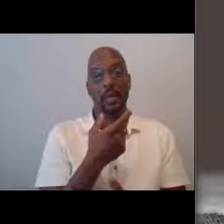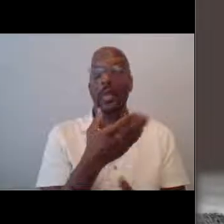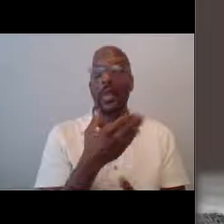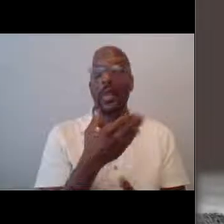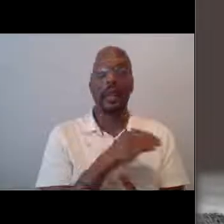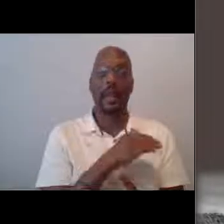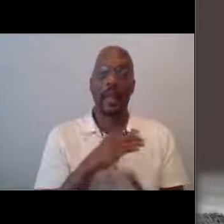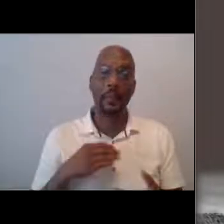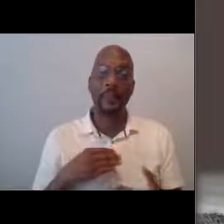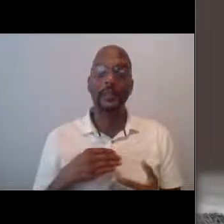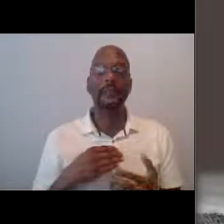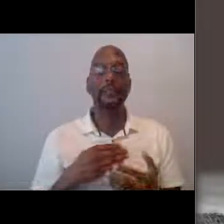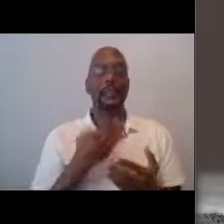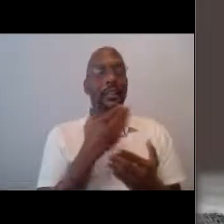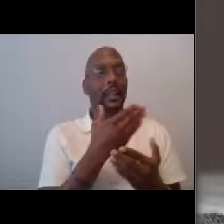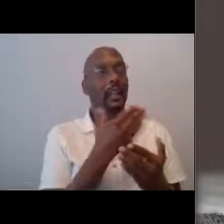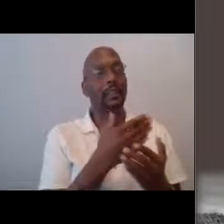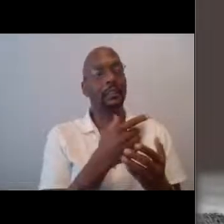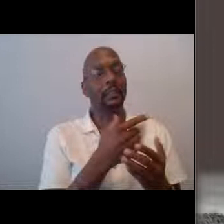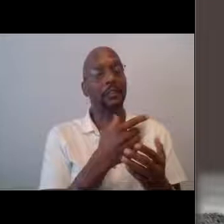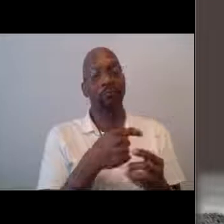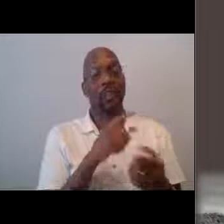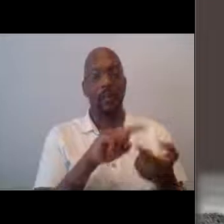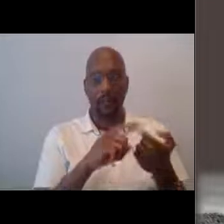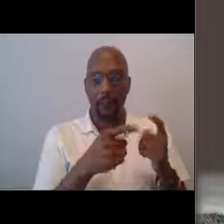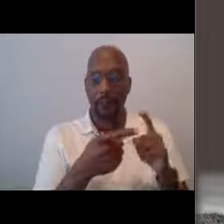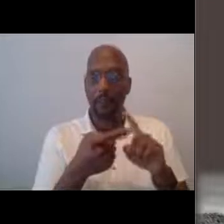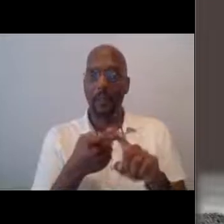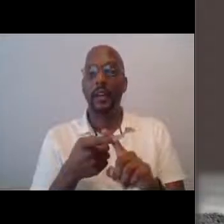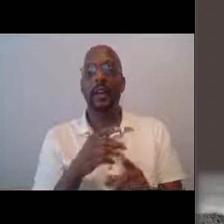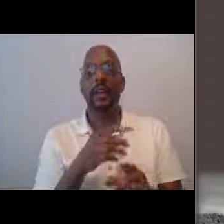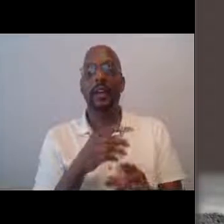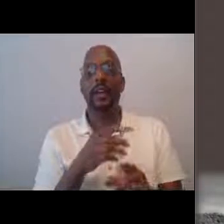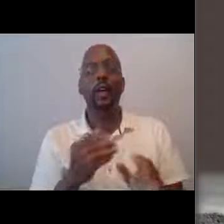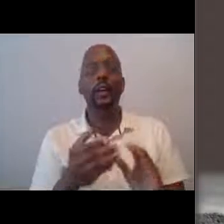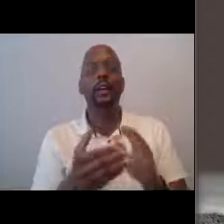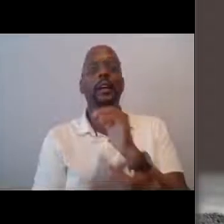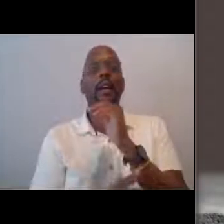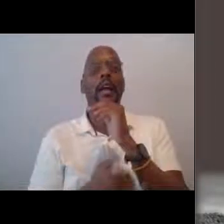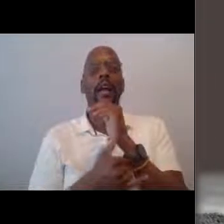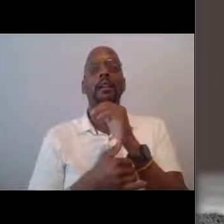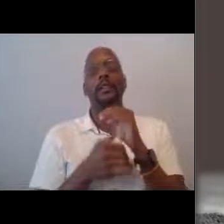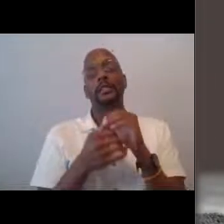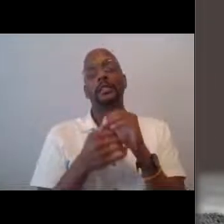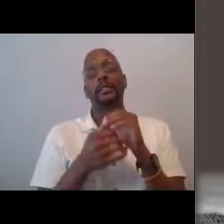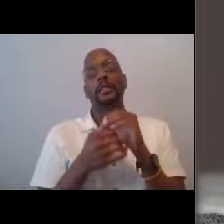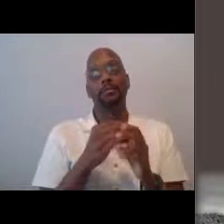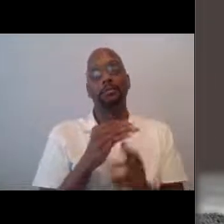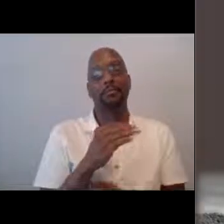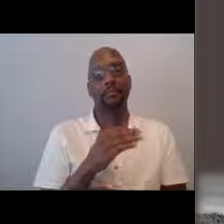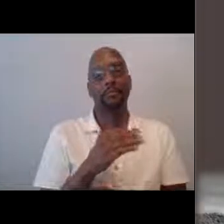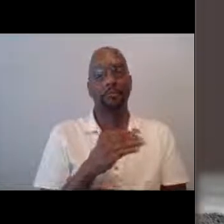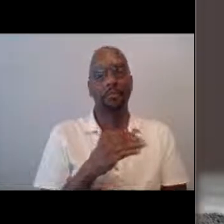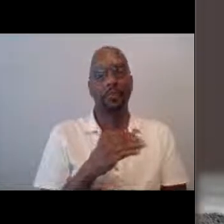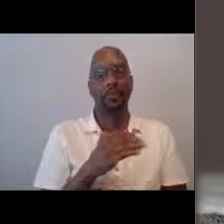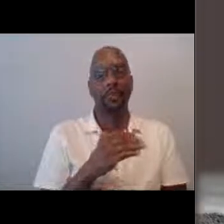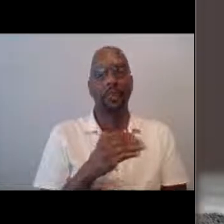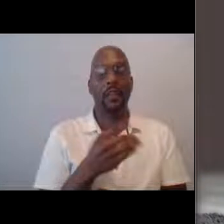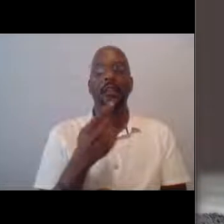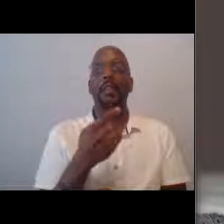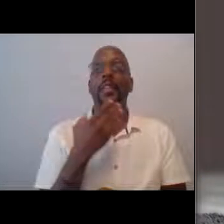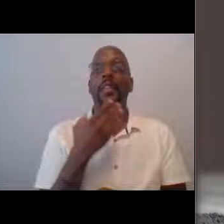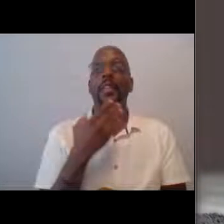commission, our friends at Orange County Transportation Authority, and my Caltrans team for the